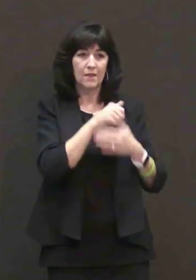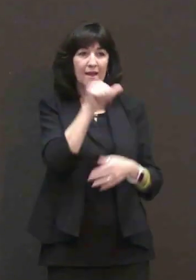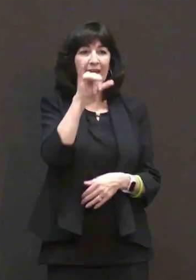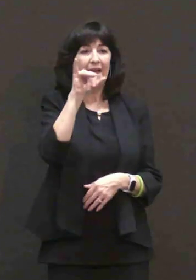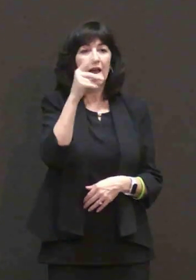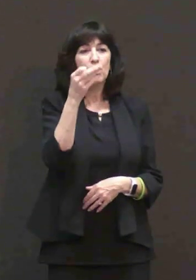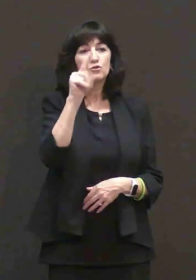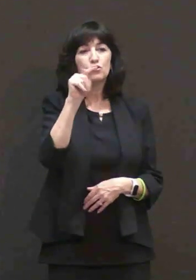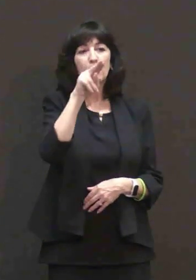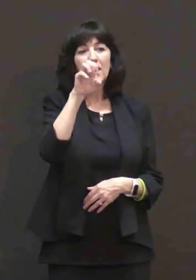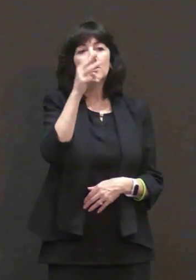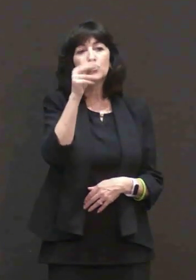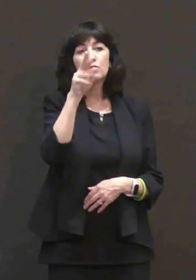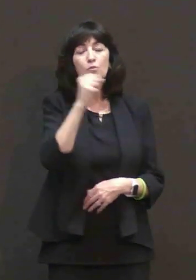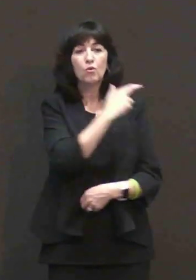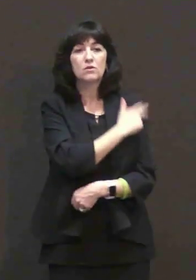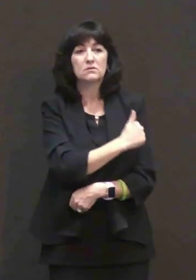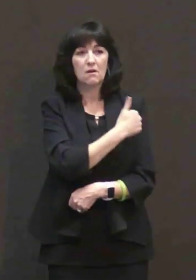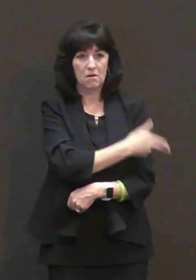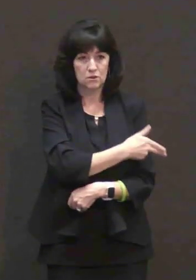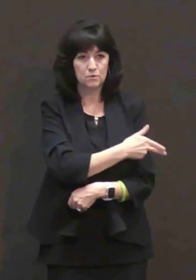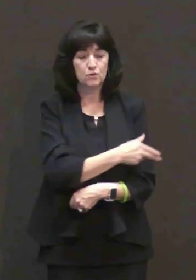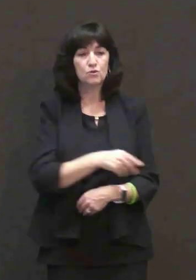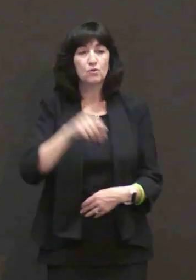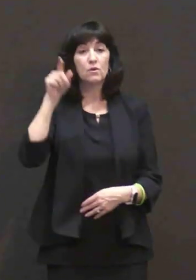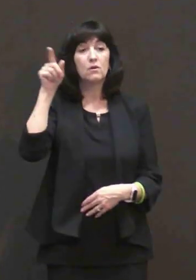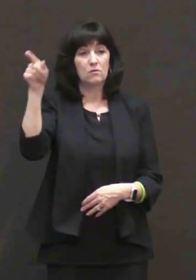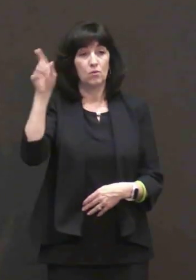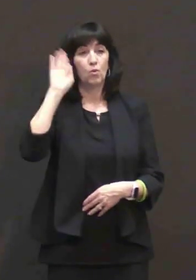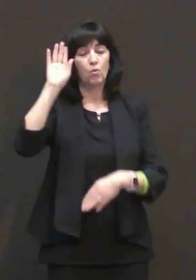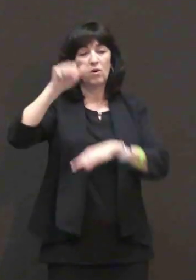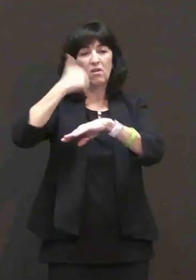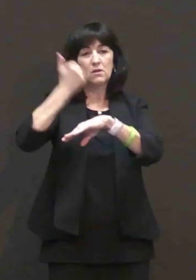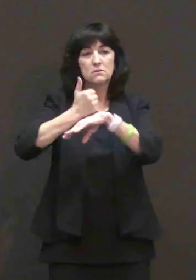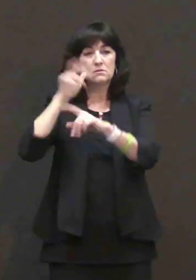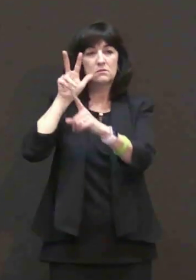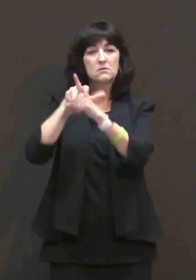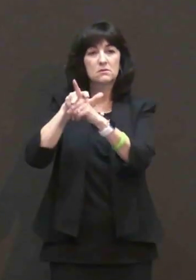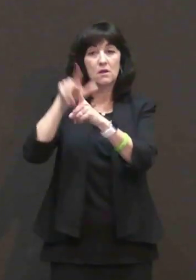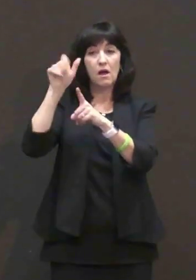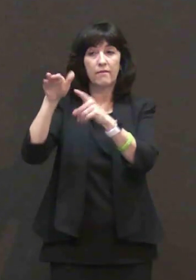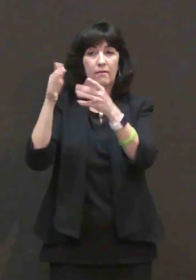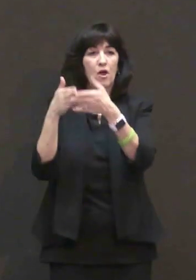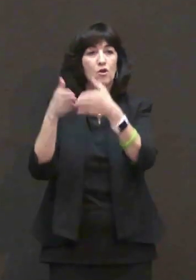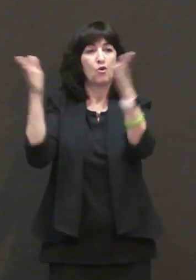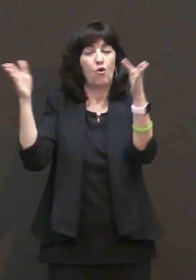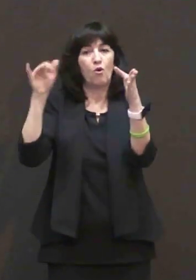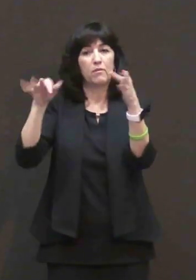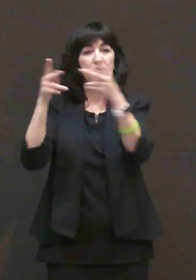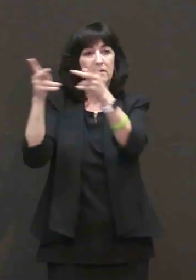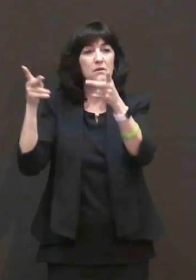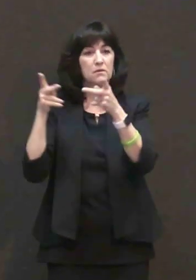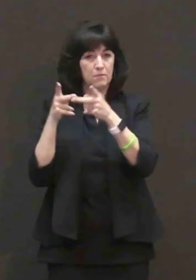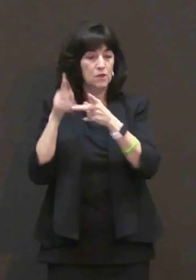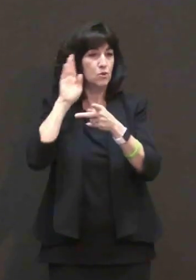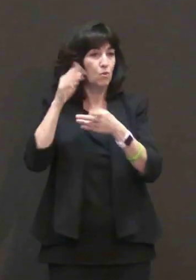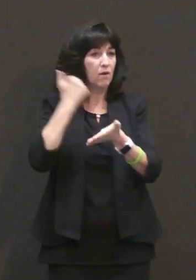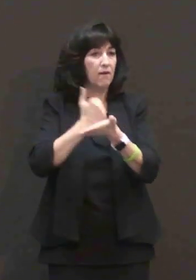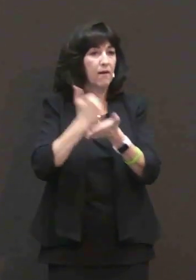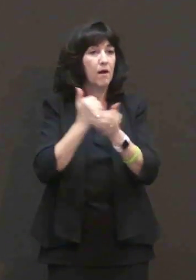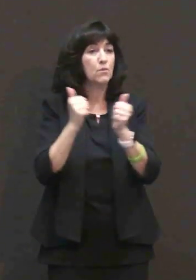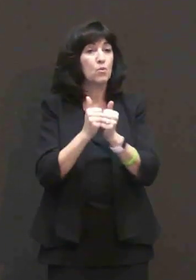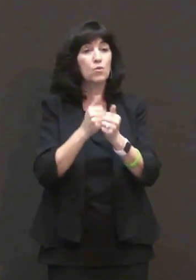Nemours Hospital with the medical group that will be assigned there if we need to open that surge facility up. They are helping with some food